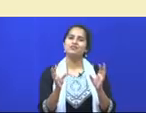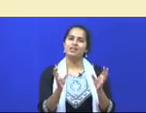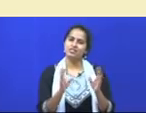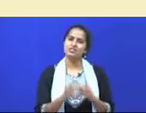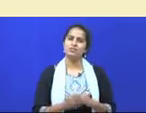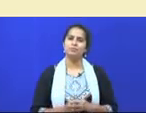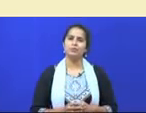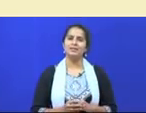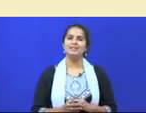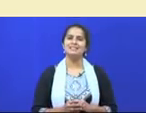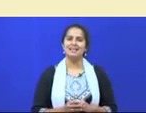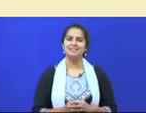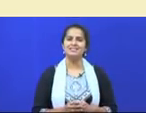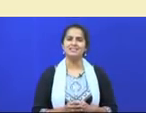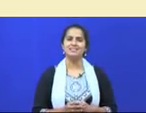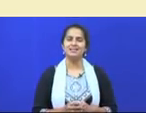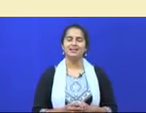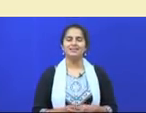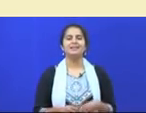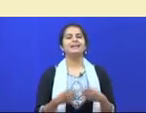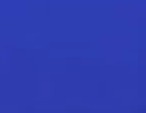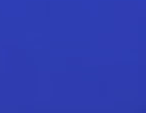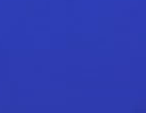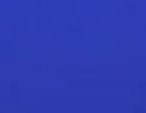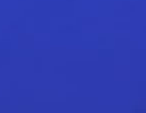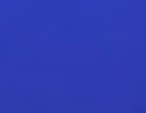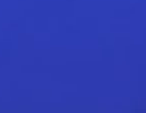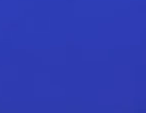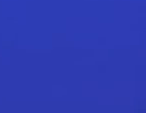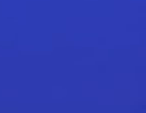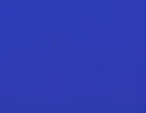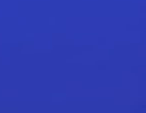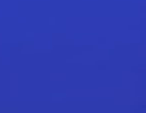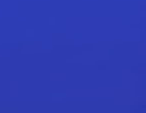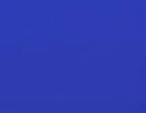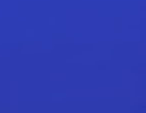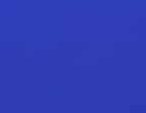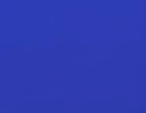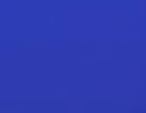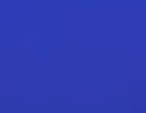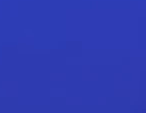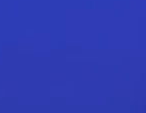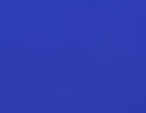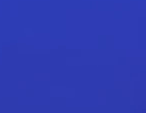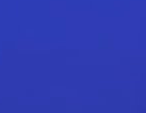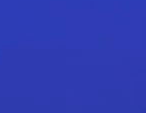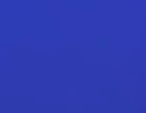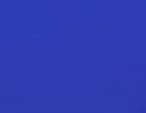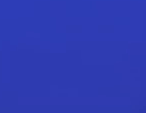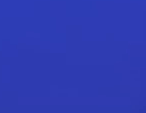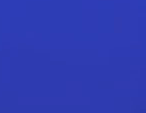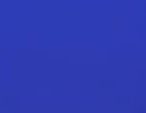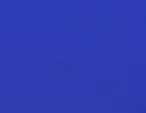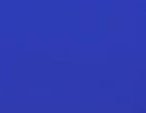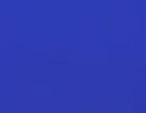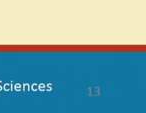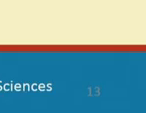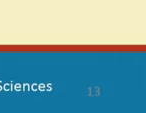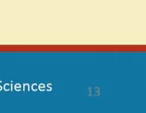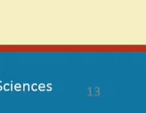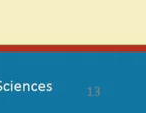is a certain relationship between these sentences that can be established by the word kintu. So in the